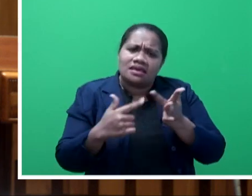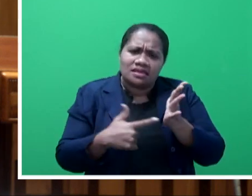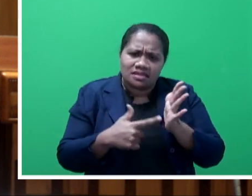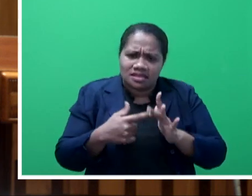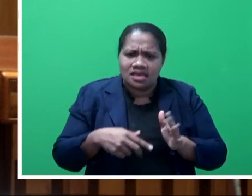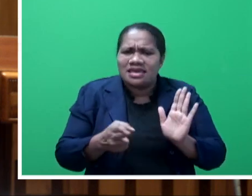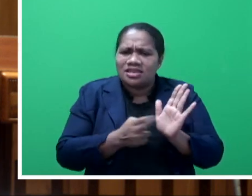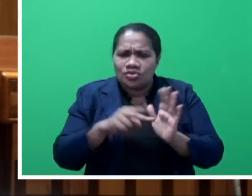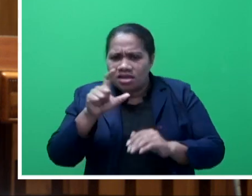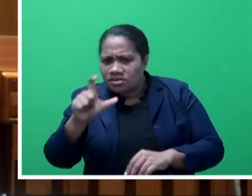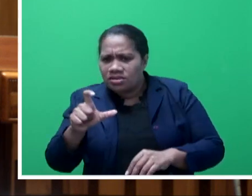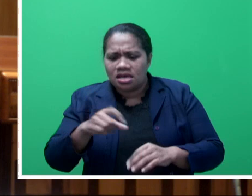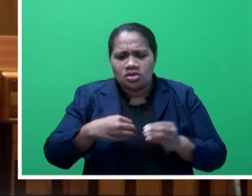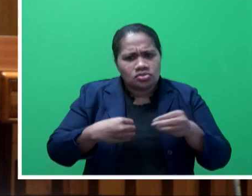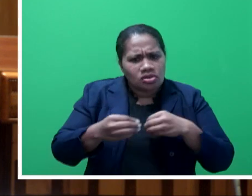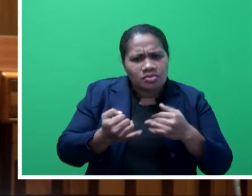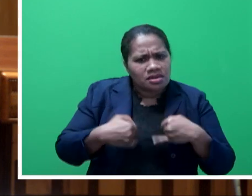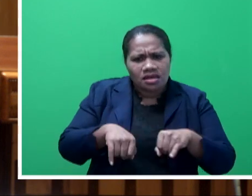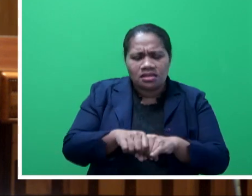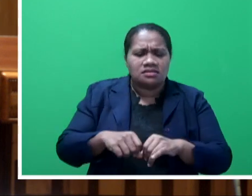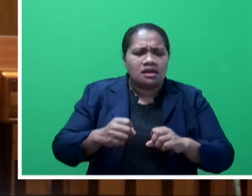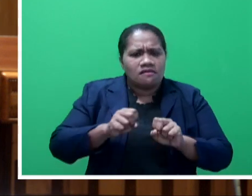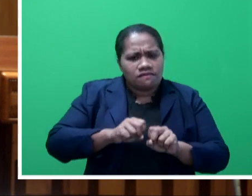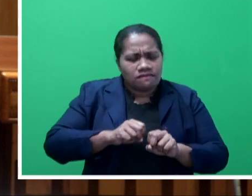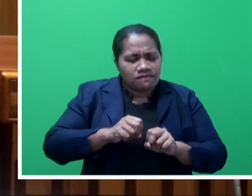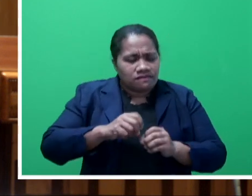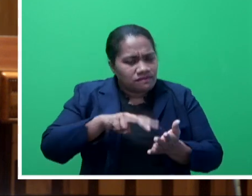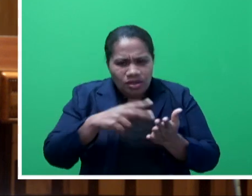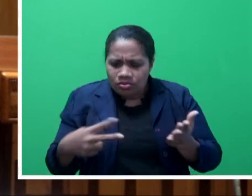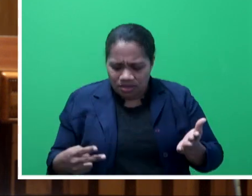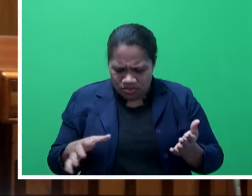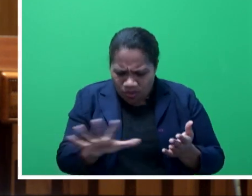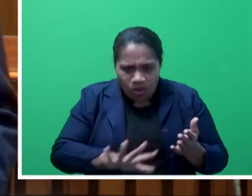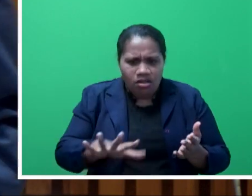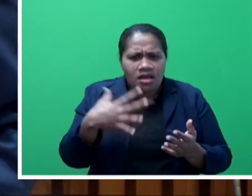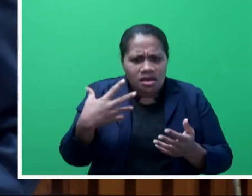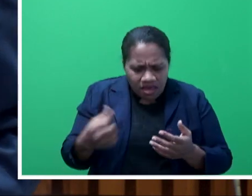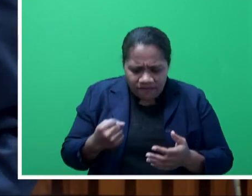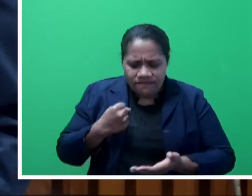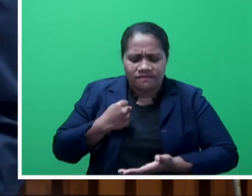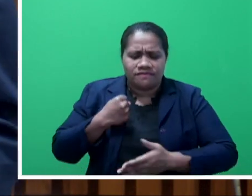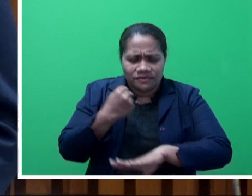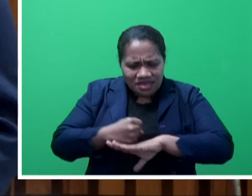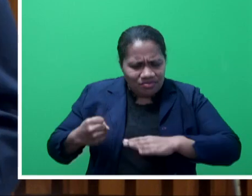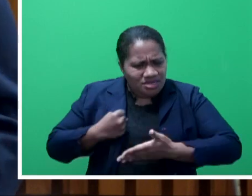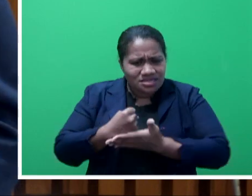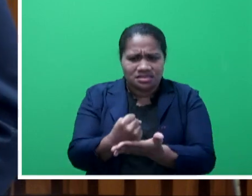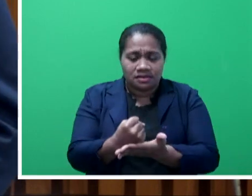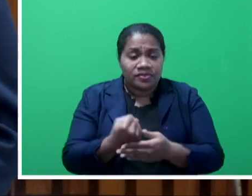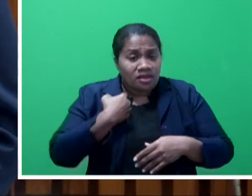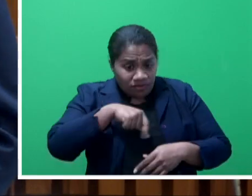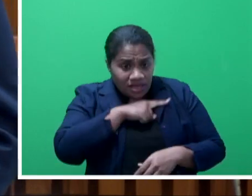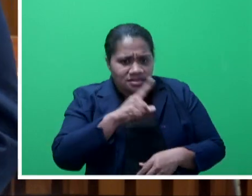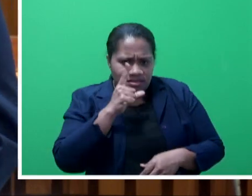Vanuatu, they've all had government assistance. In our case, we could have gone for the budget and said,